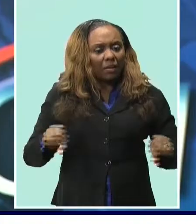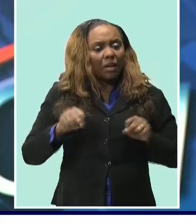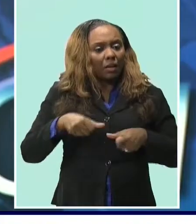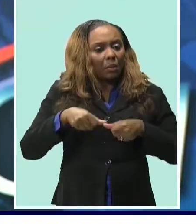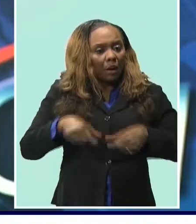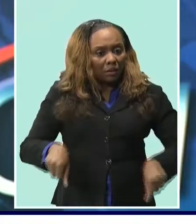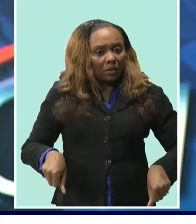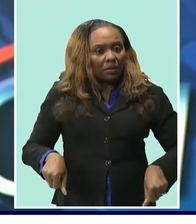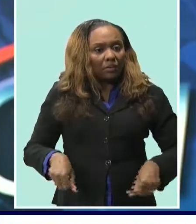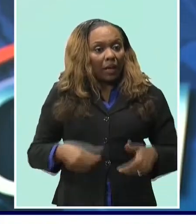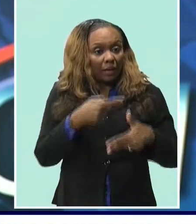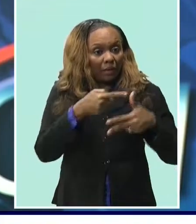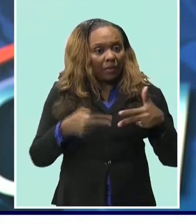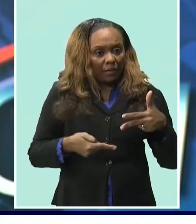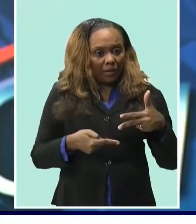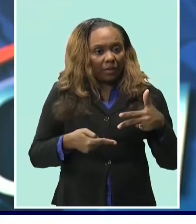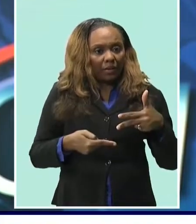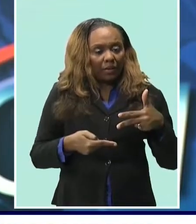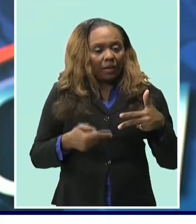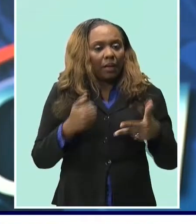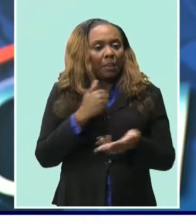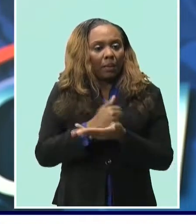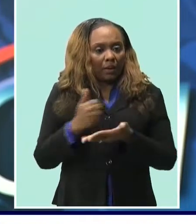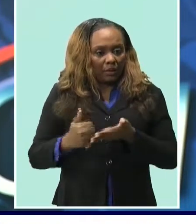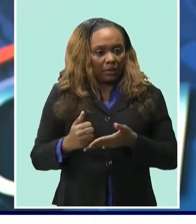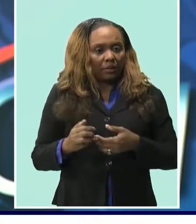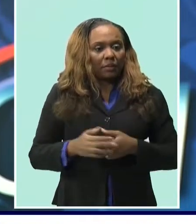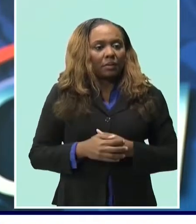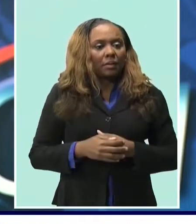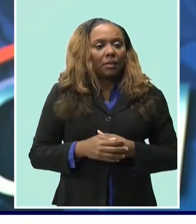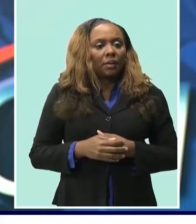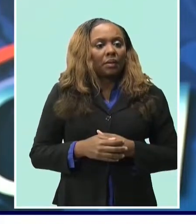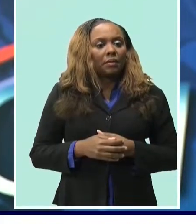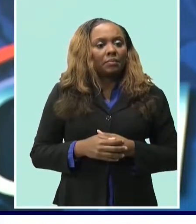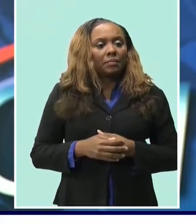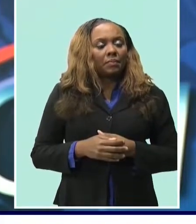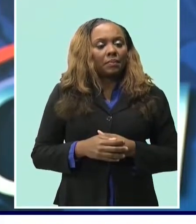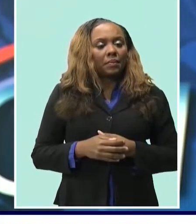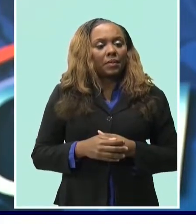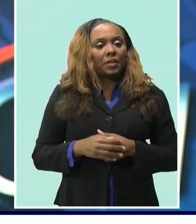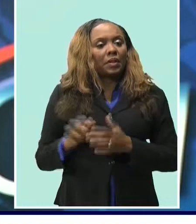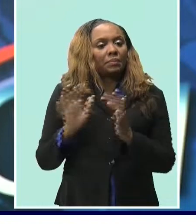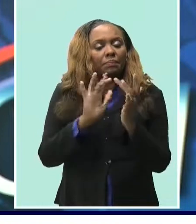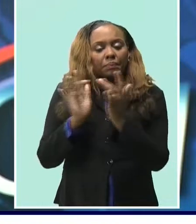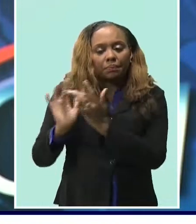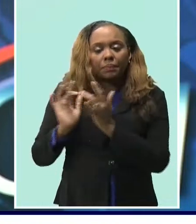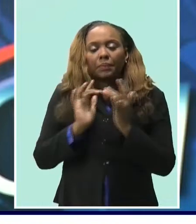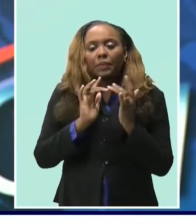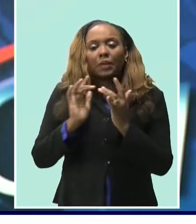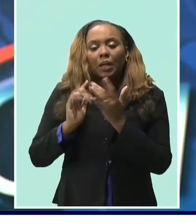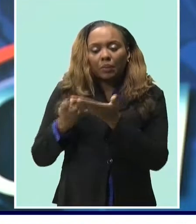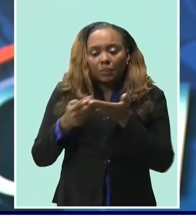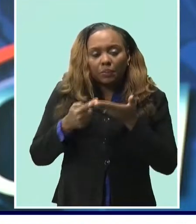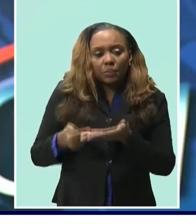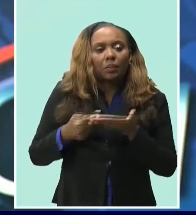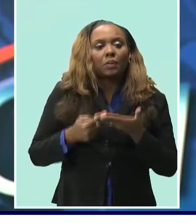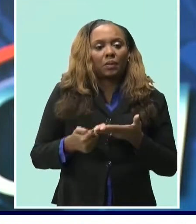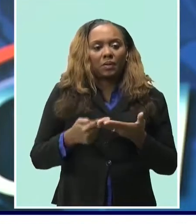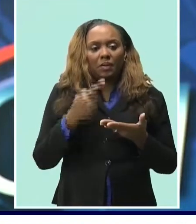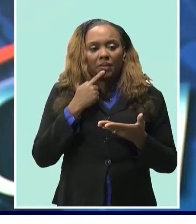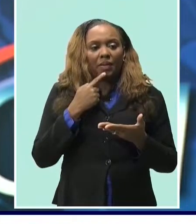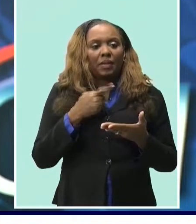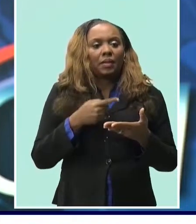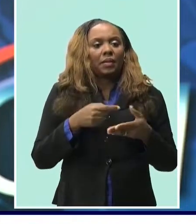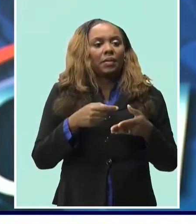branches, in response to the many requests and following consultations. Now, in a statement, the bank says both check and